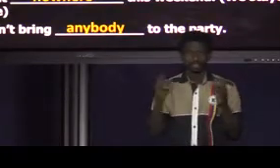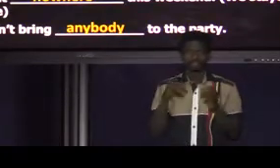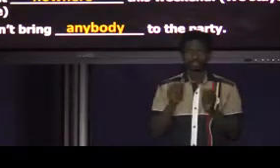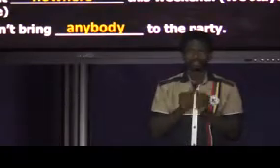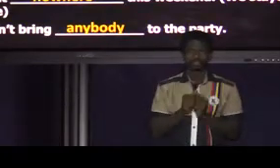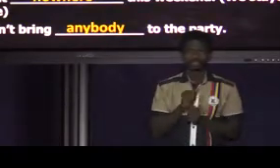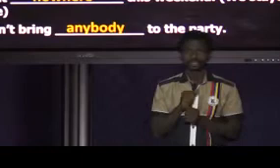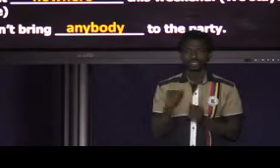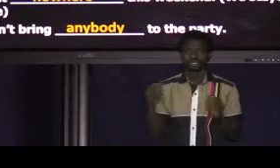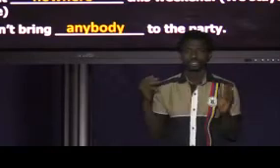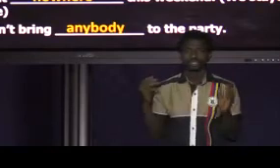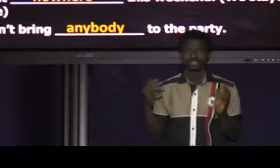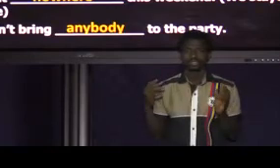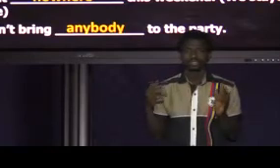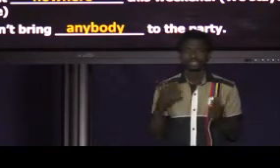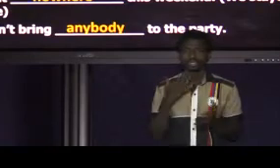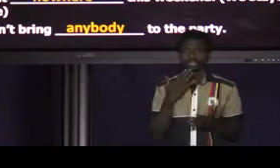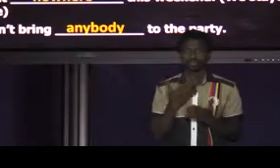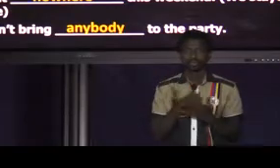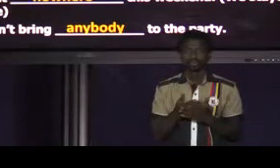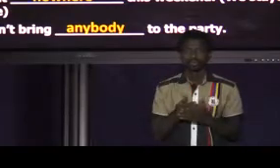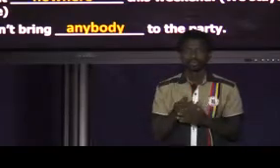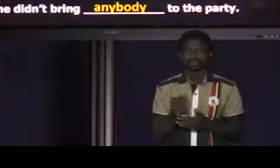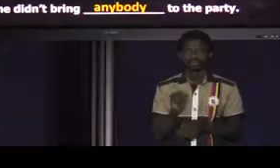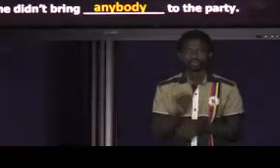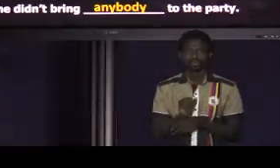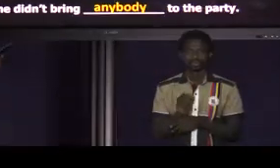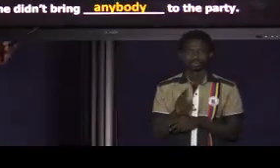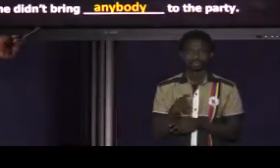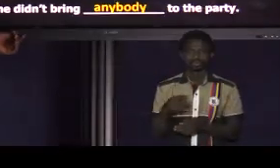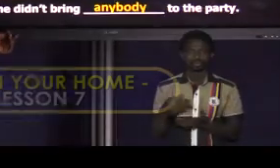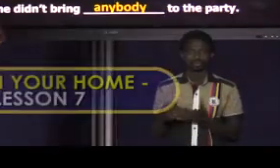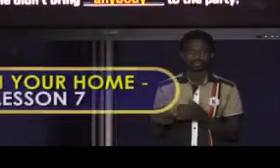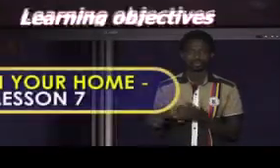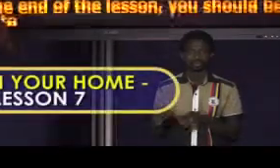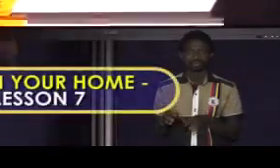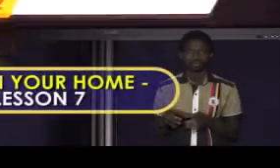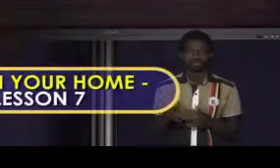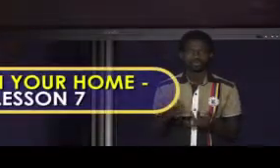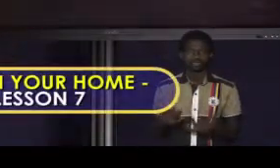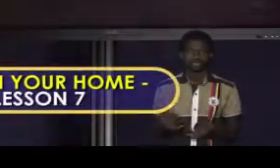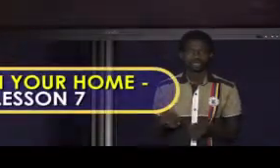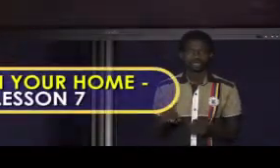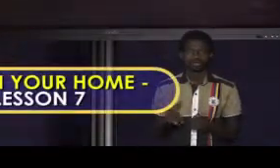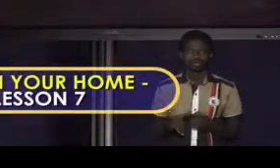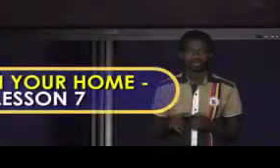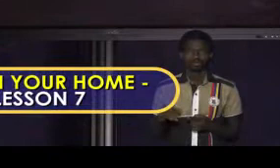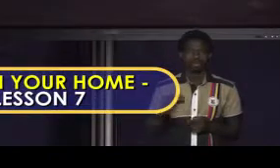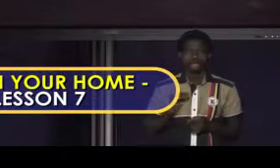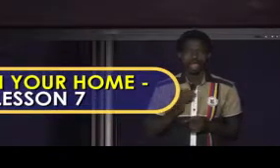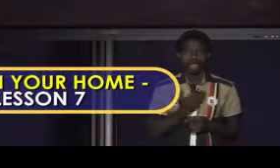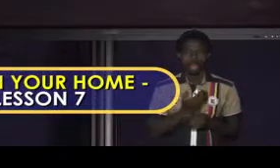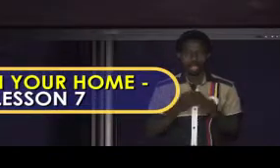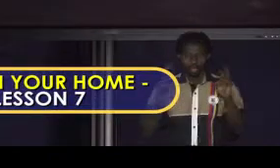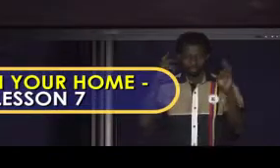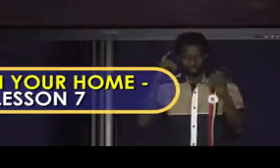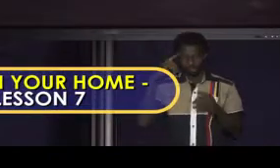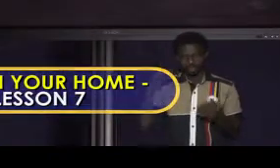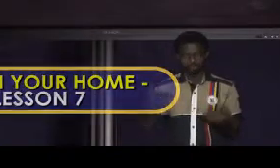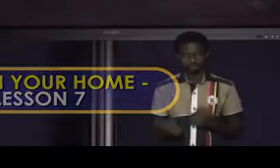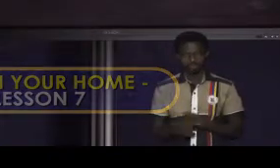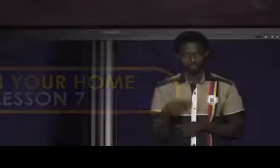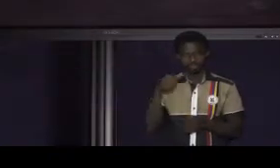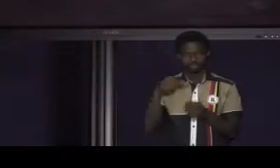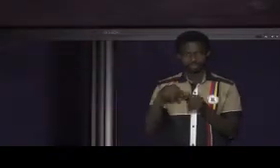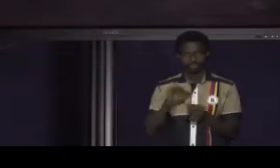cheer. Good job, you. Well done. Now to our topic for today. Remember, I